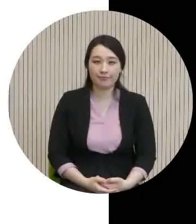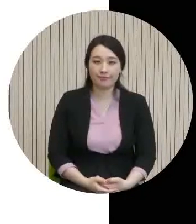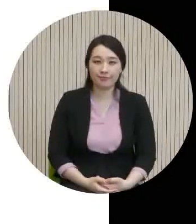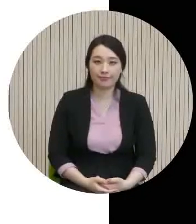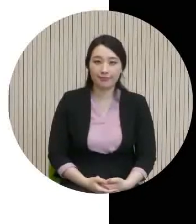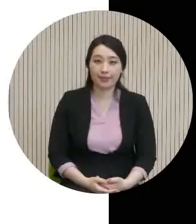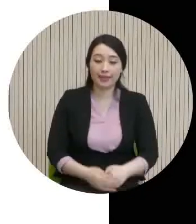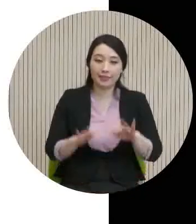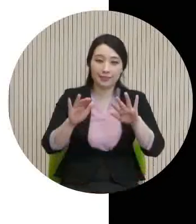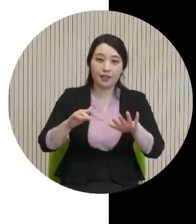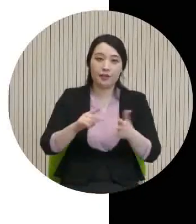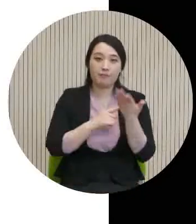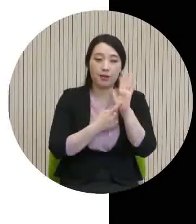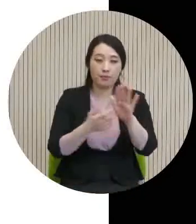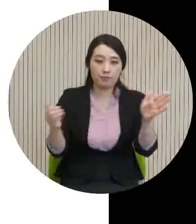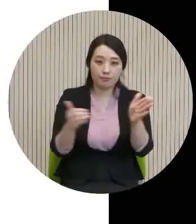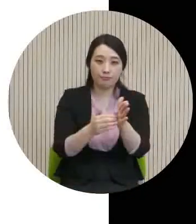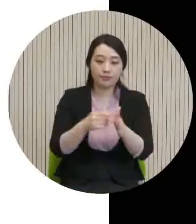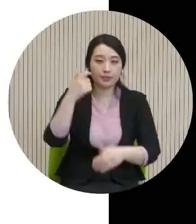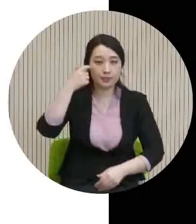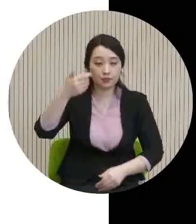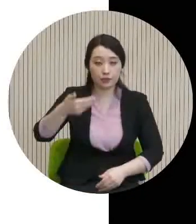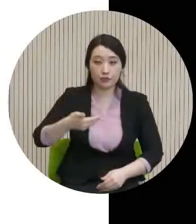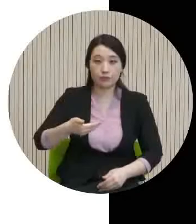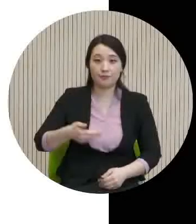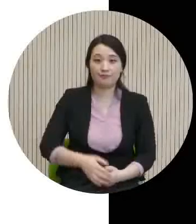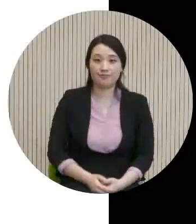Q&A. Thank you very much.